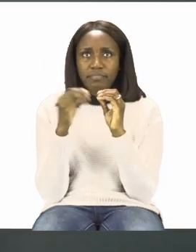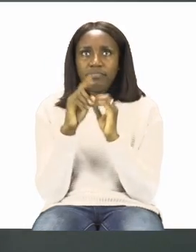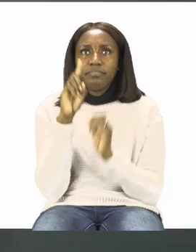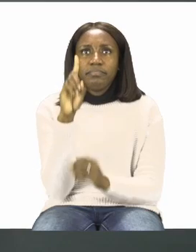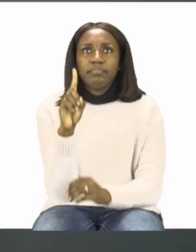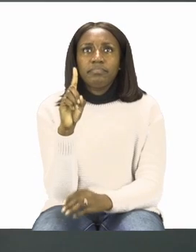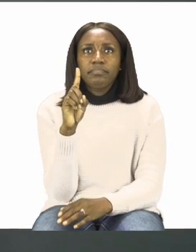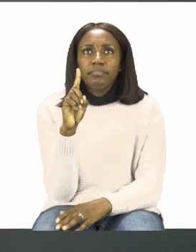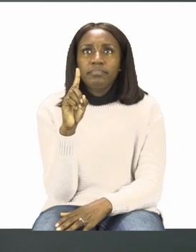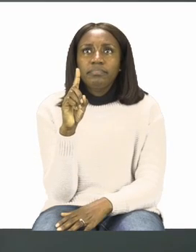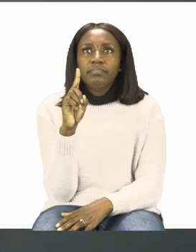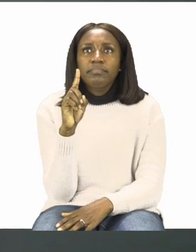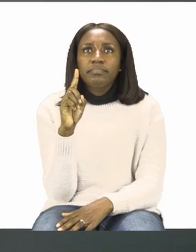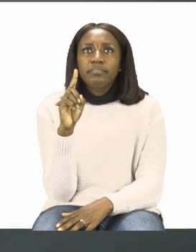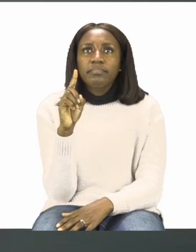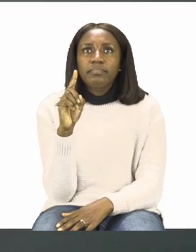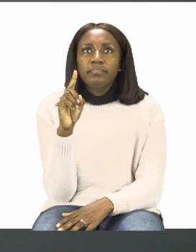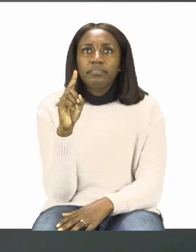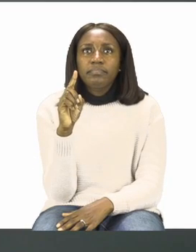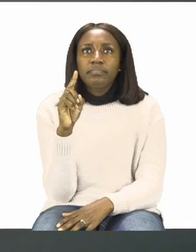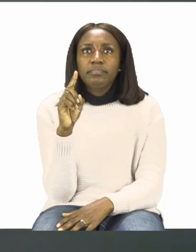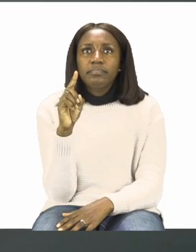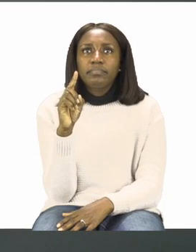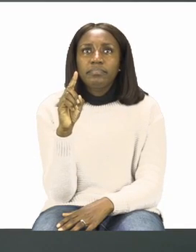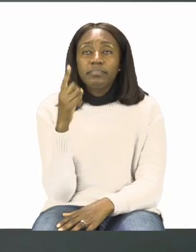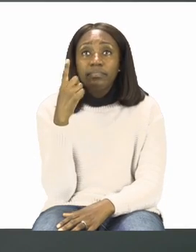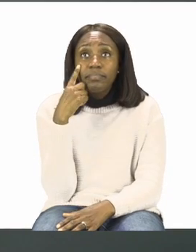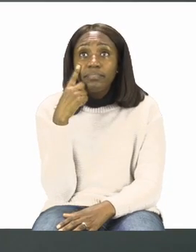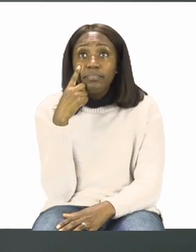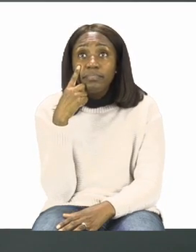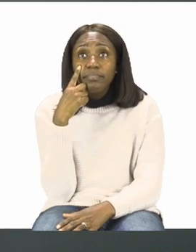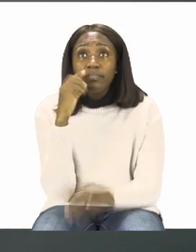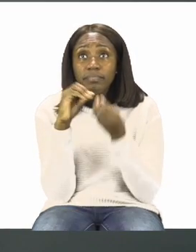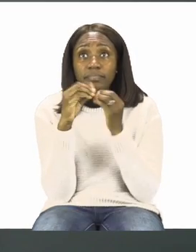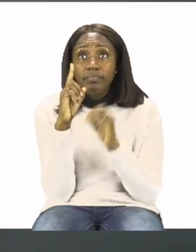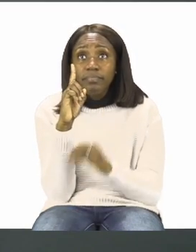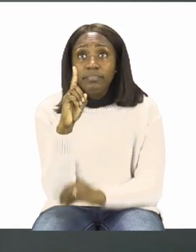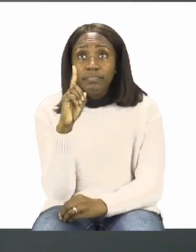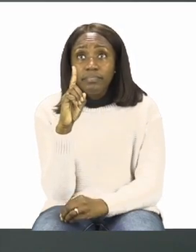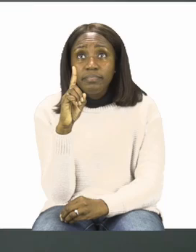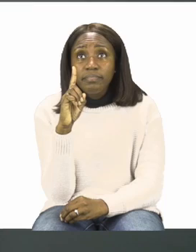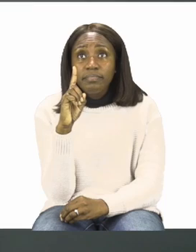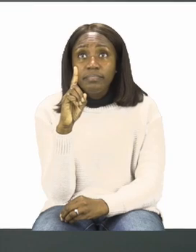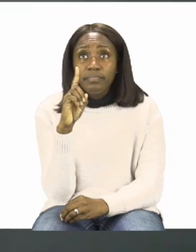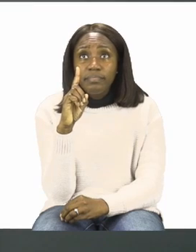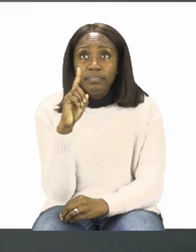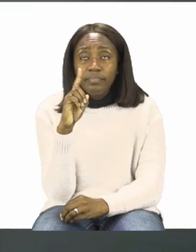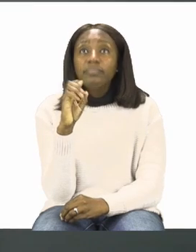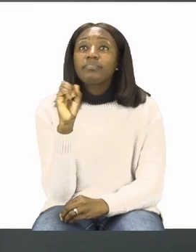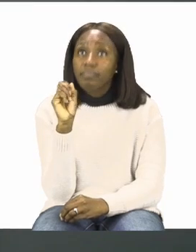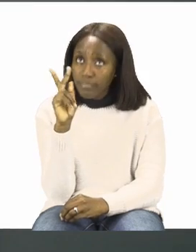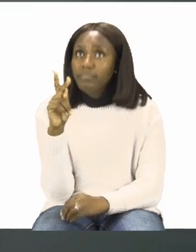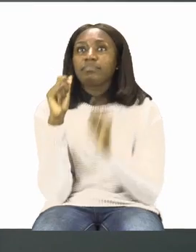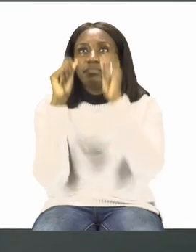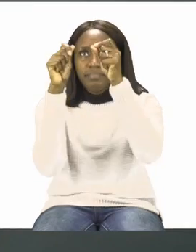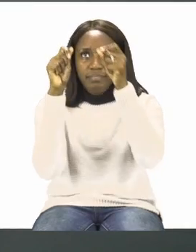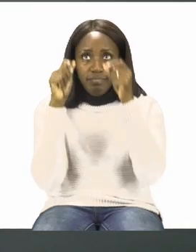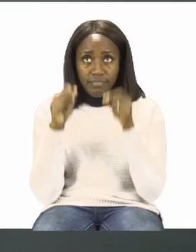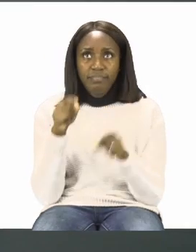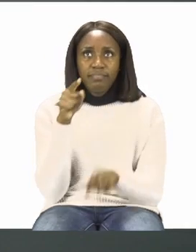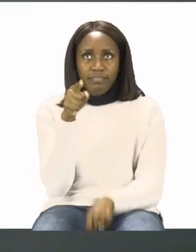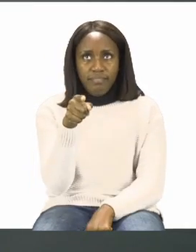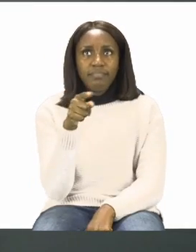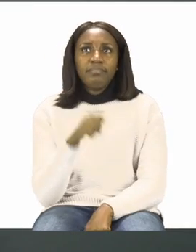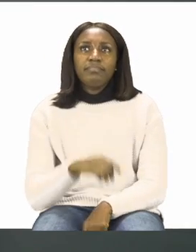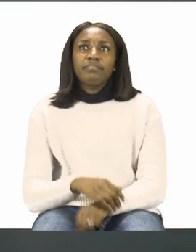bigger picture. So do you see over here? There is my number 1.